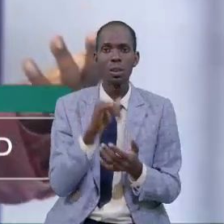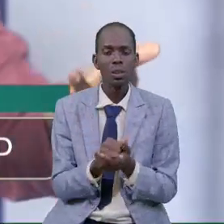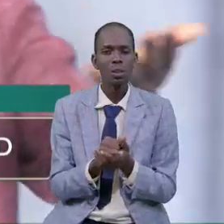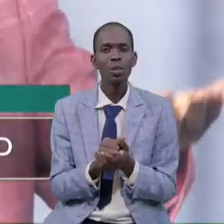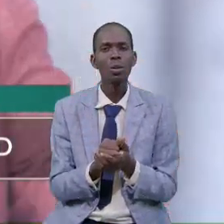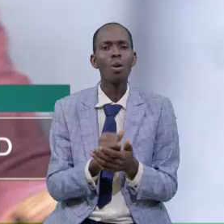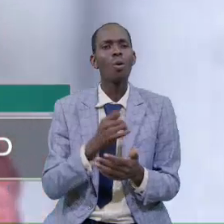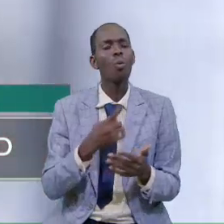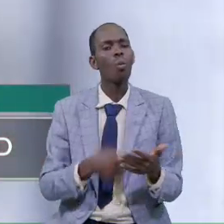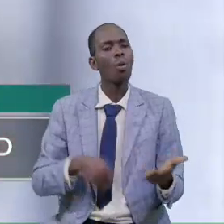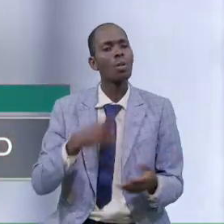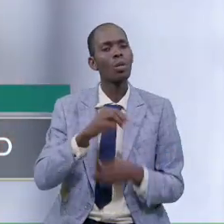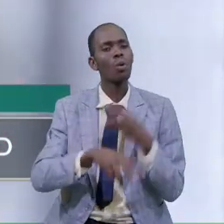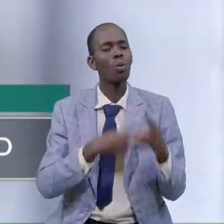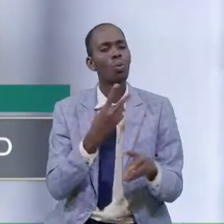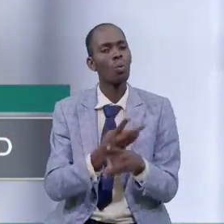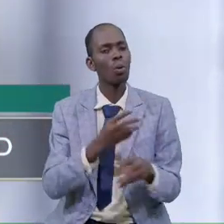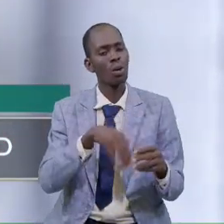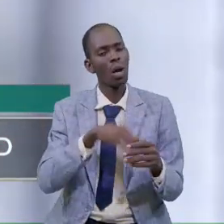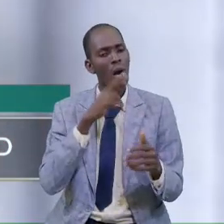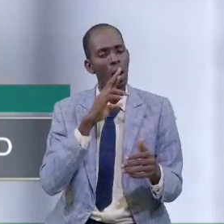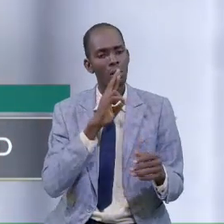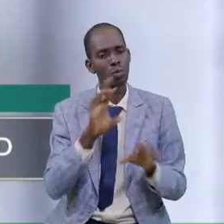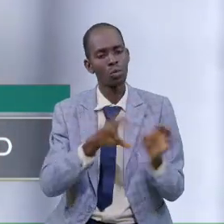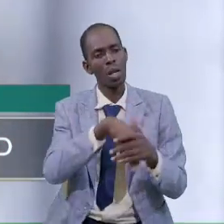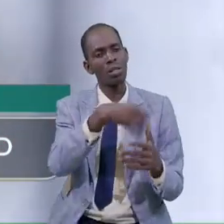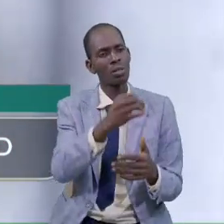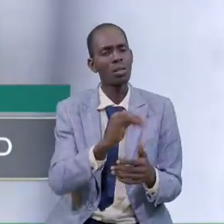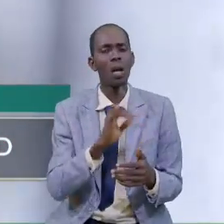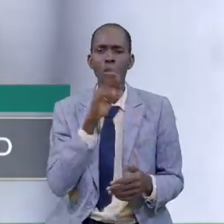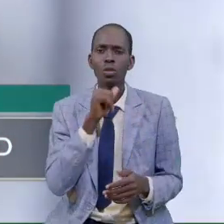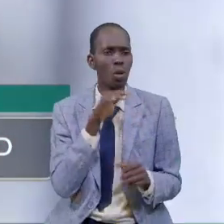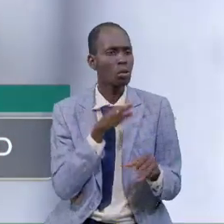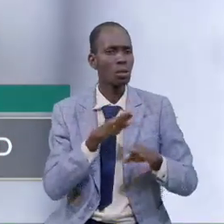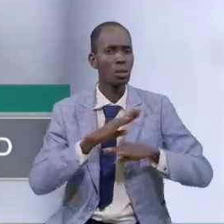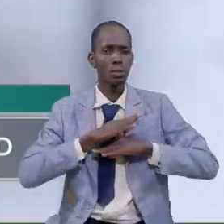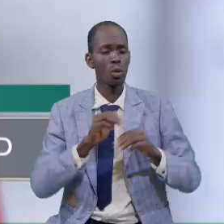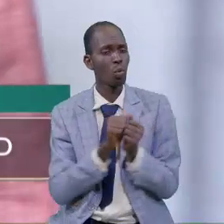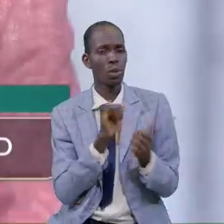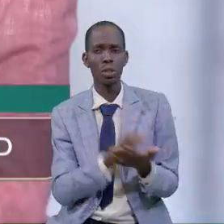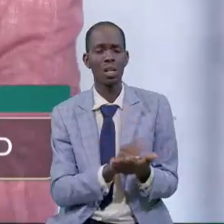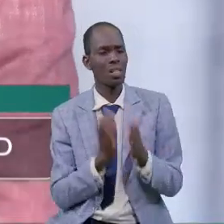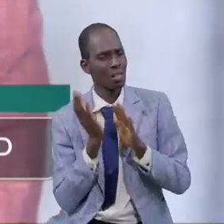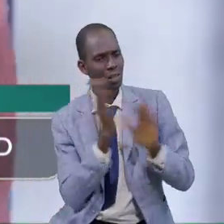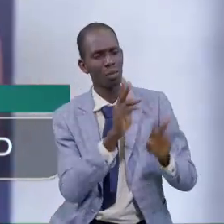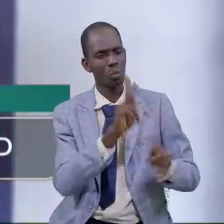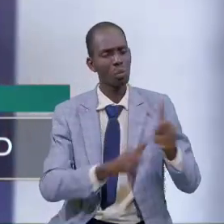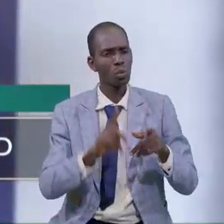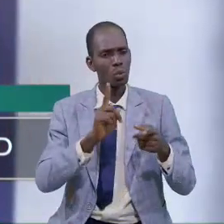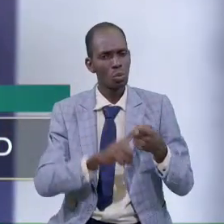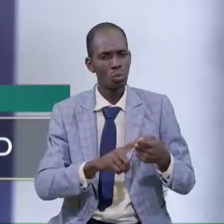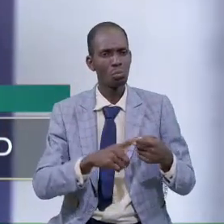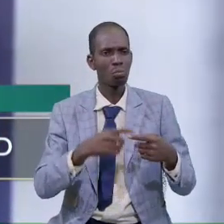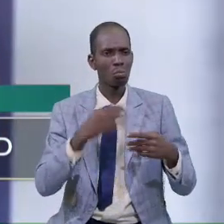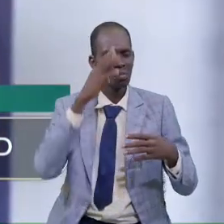doing. Are you not satisfied with that? Leave them. They can invent aeroplane. Leave them. They